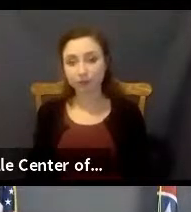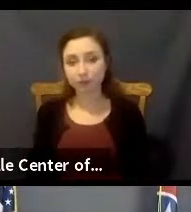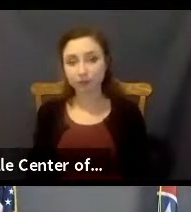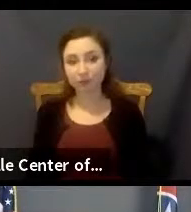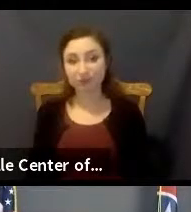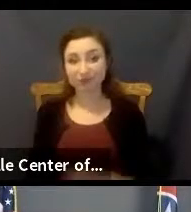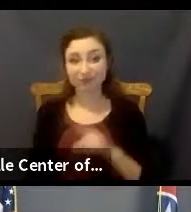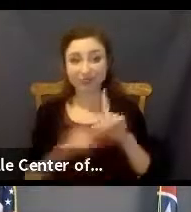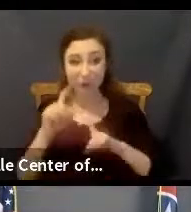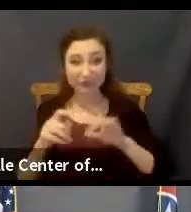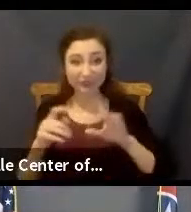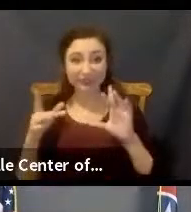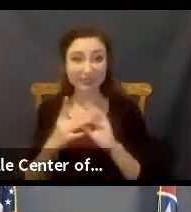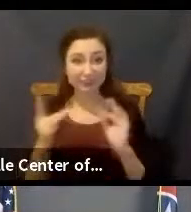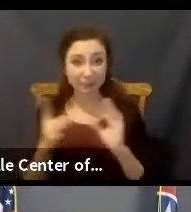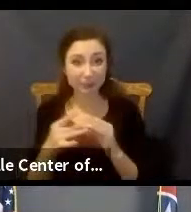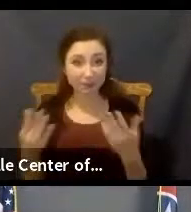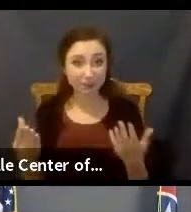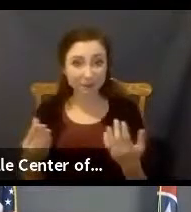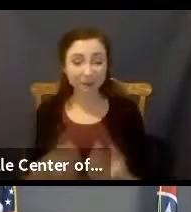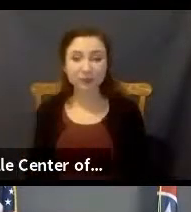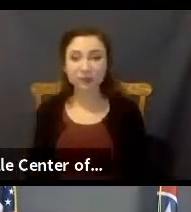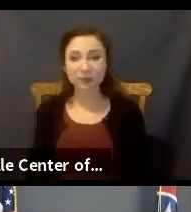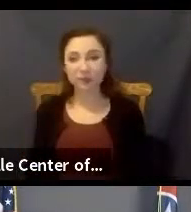Questions, comments?